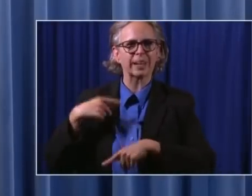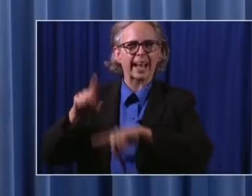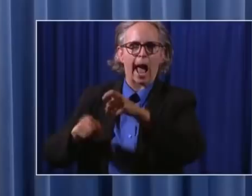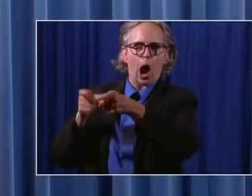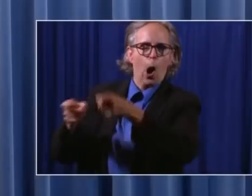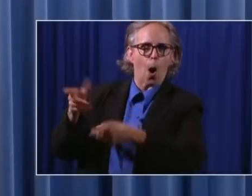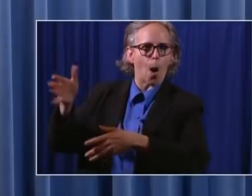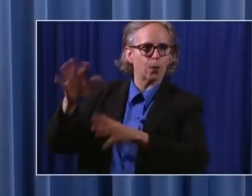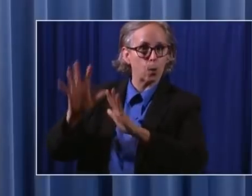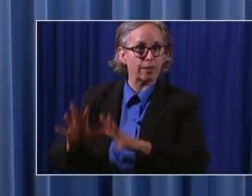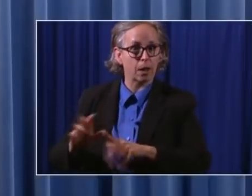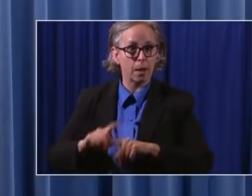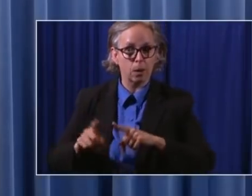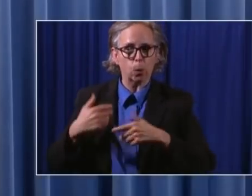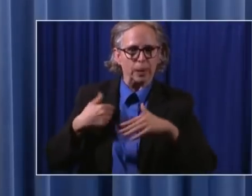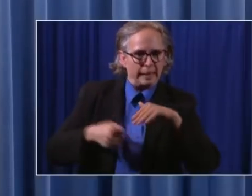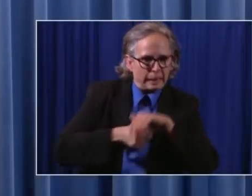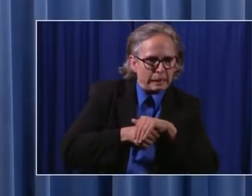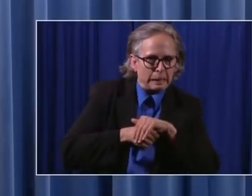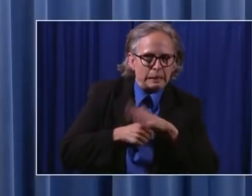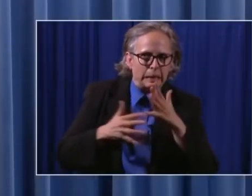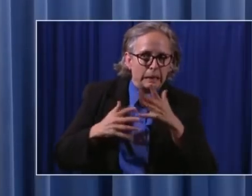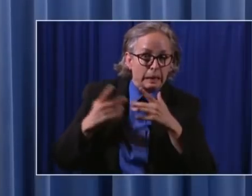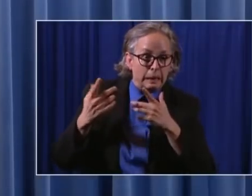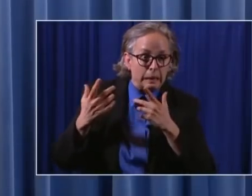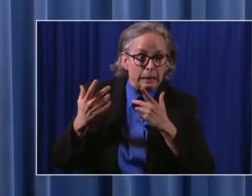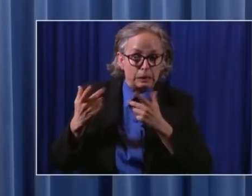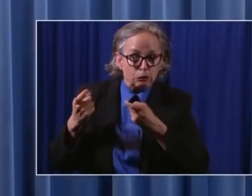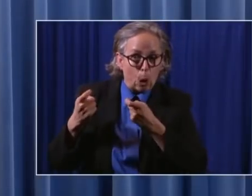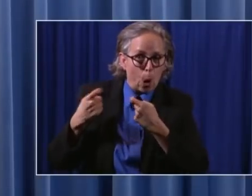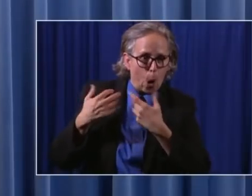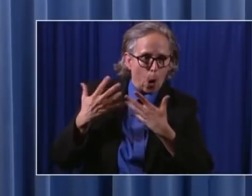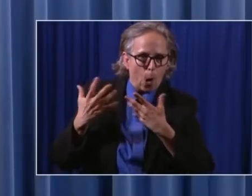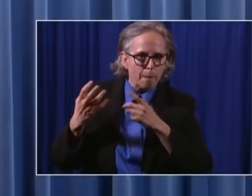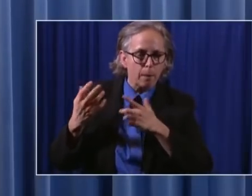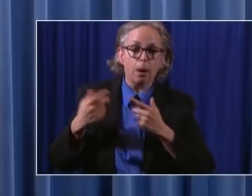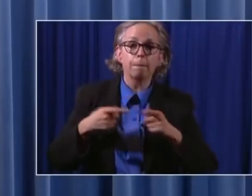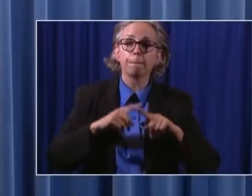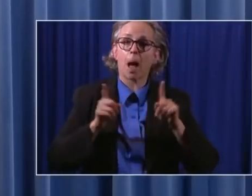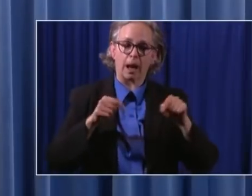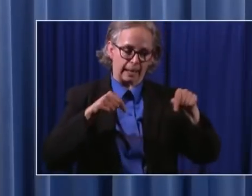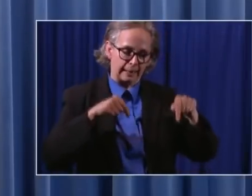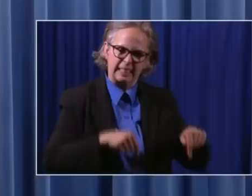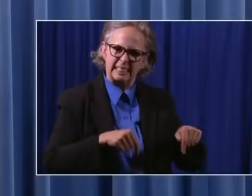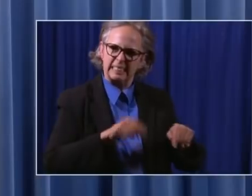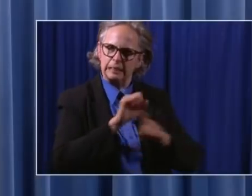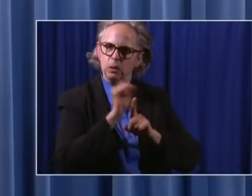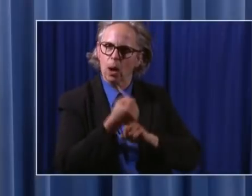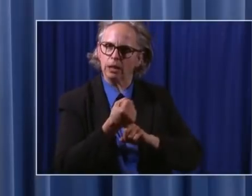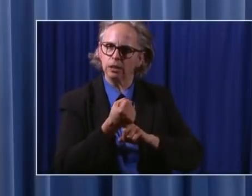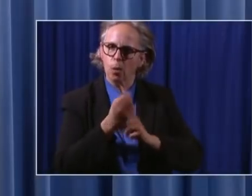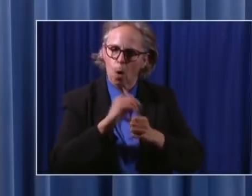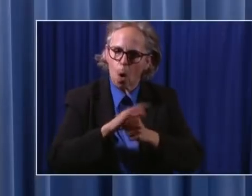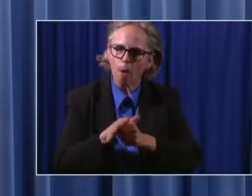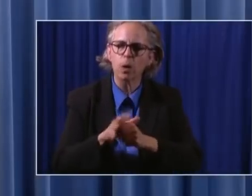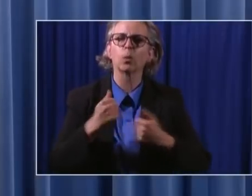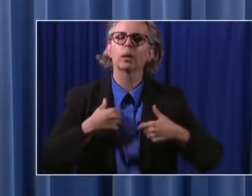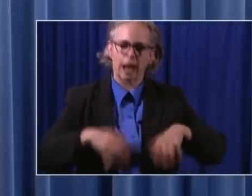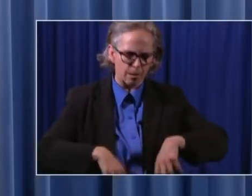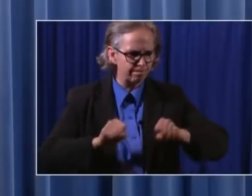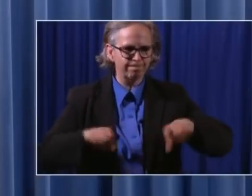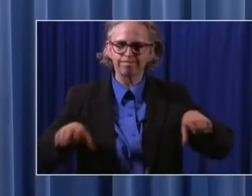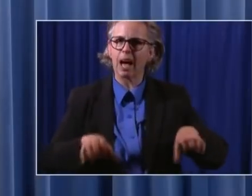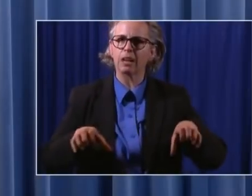and that's about all we can do to impact the weather. In this case, we can do something with this information, not just take shelter, not just